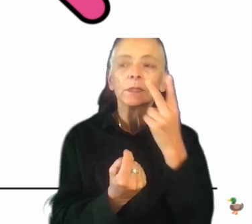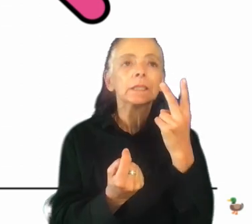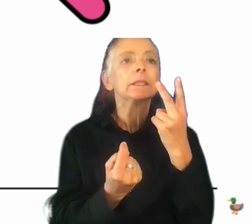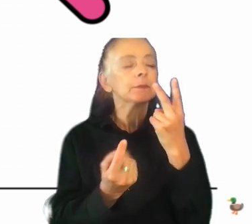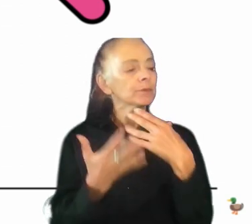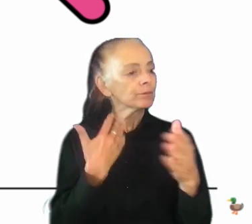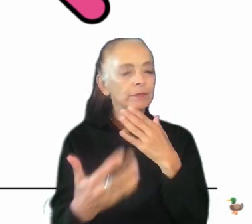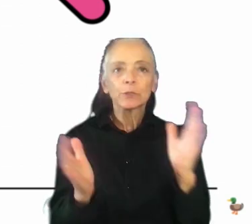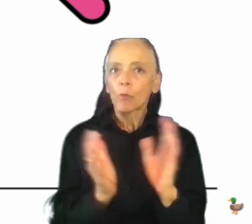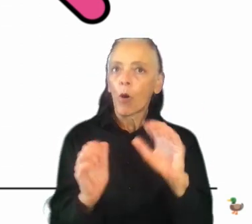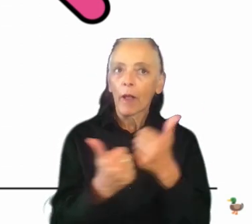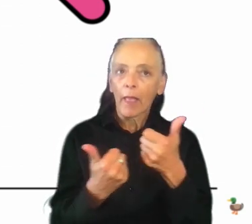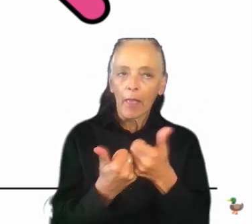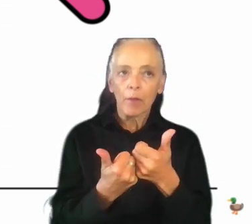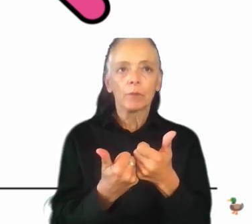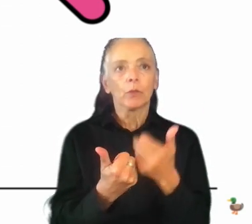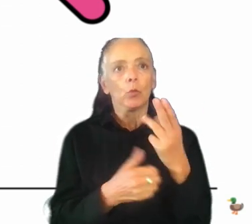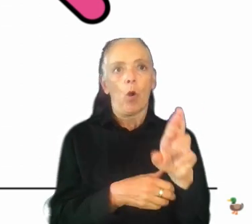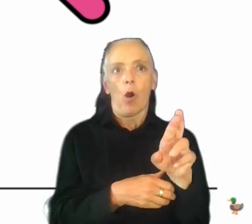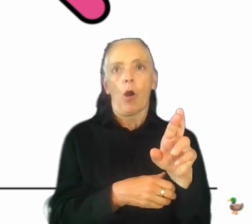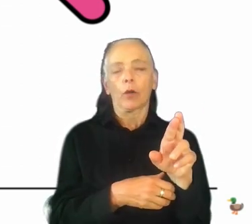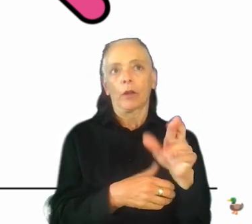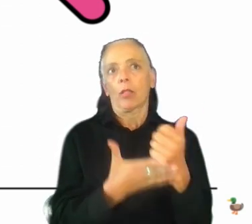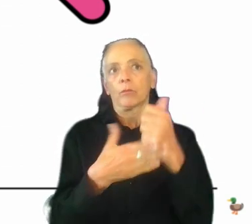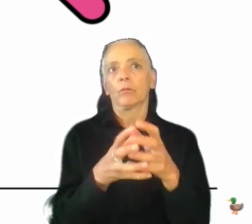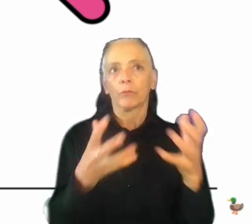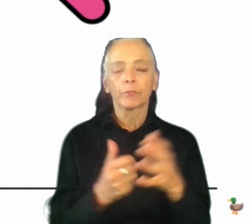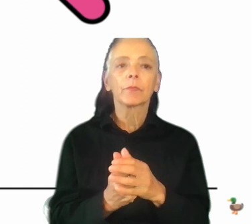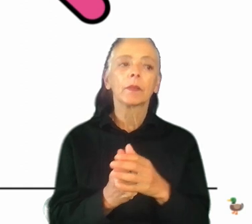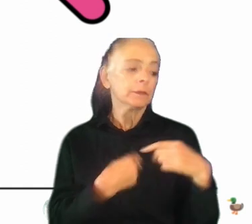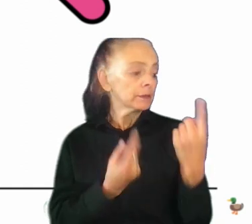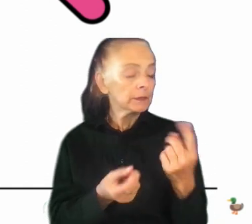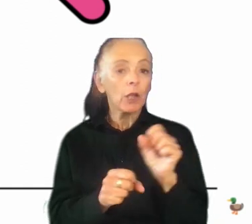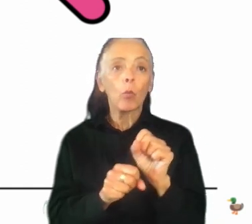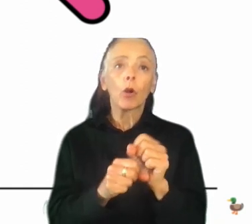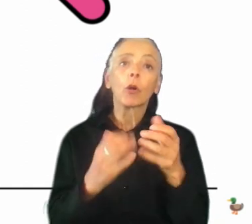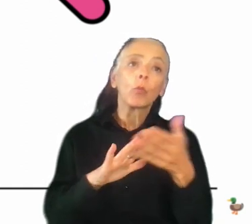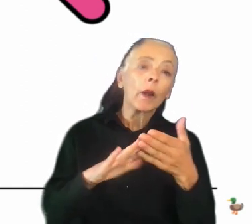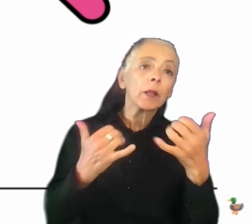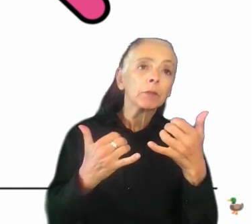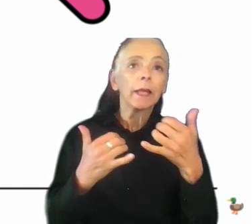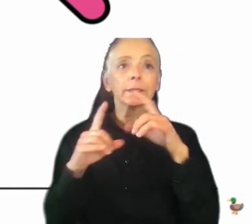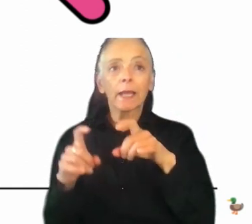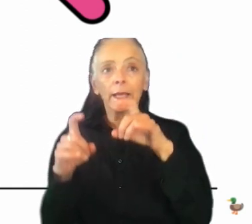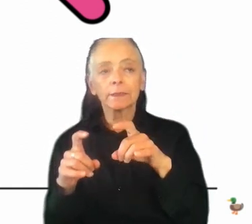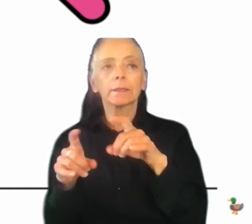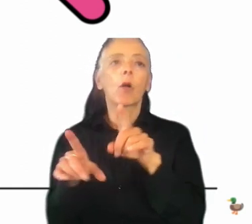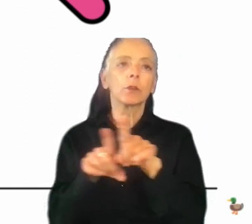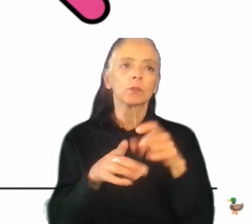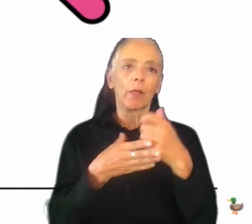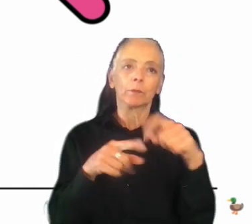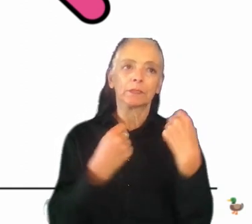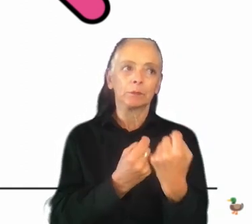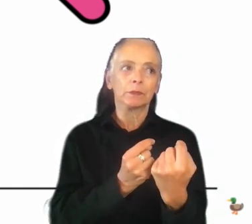games since then i've continued to work in the games industry both running play tests and also help teams integrate play testing into their